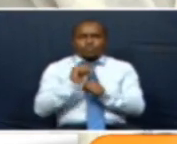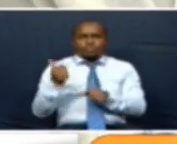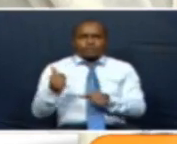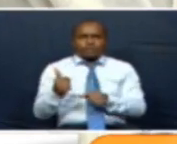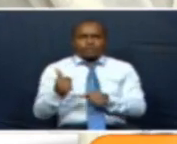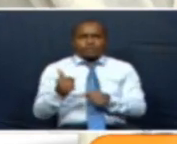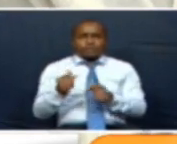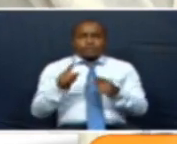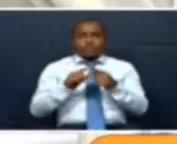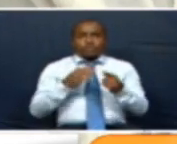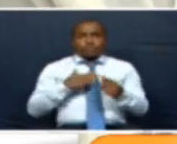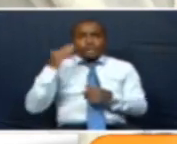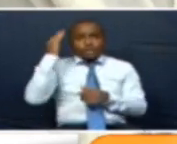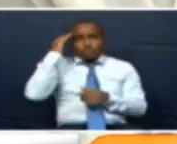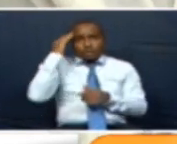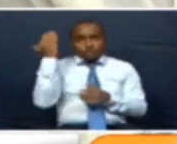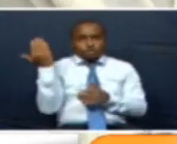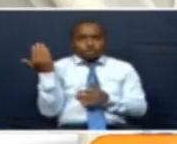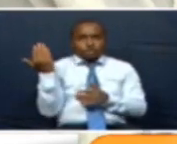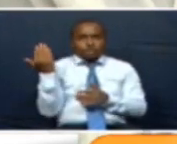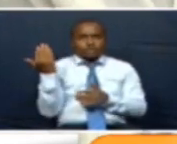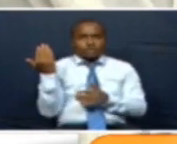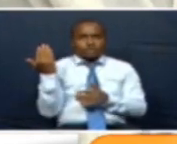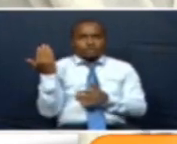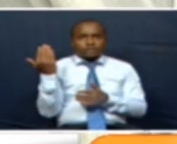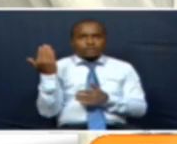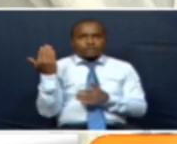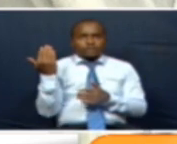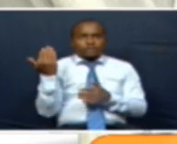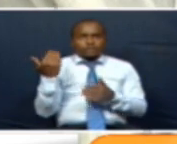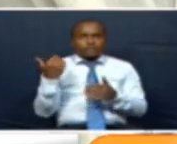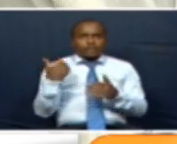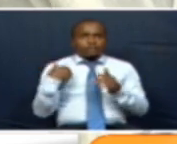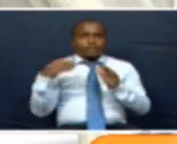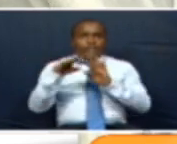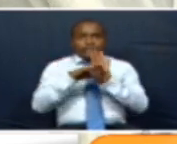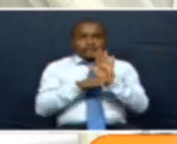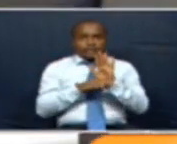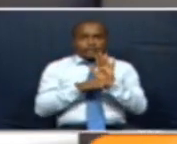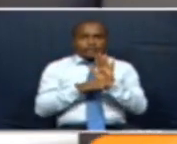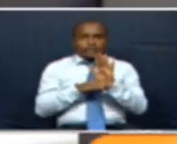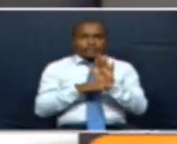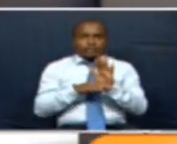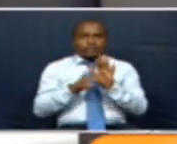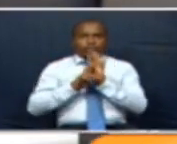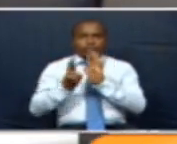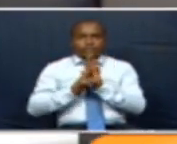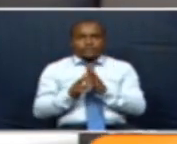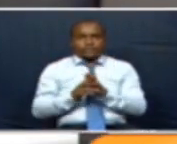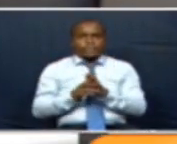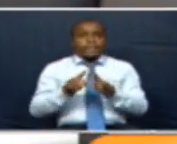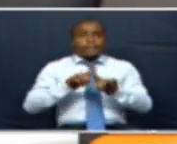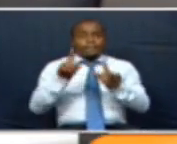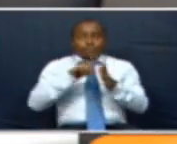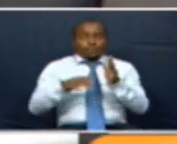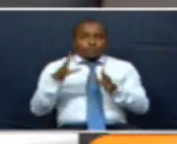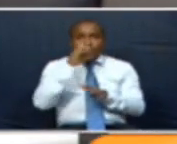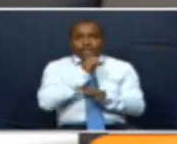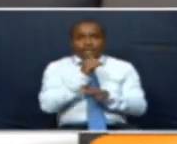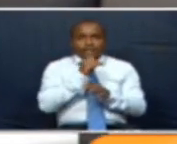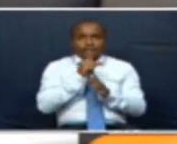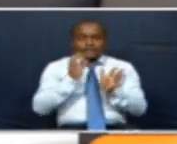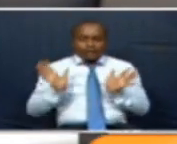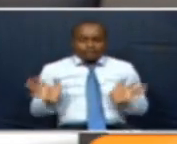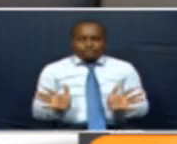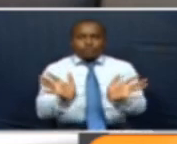my knowledge, an agenda in terms of reference. But what we lack is the